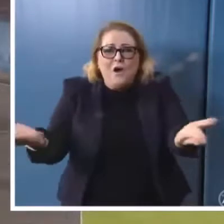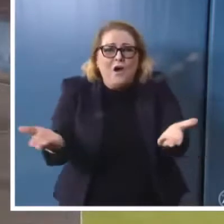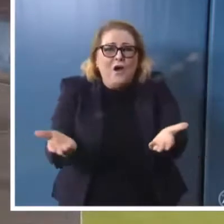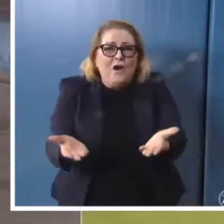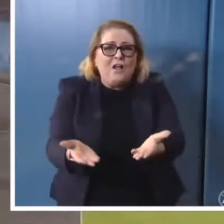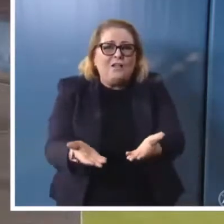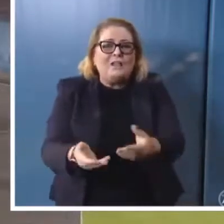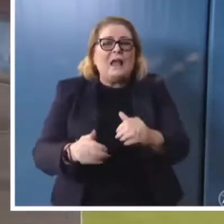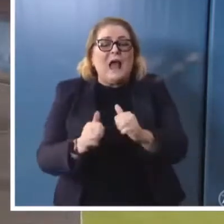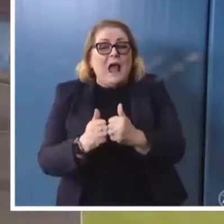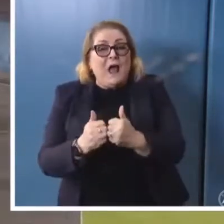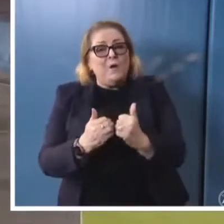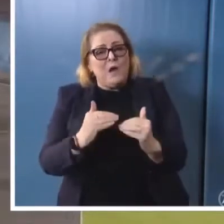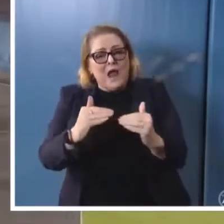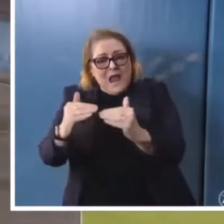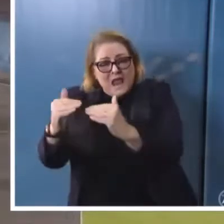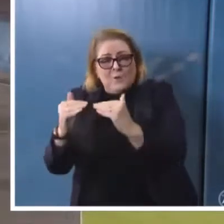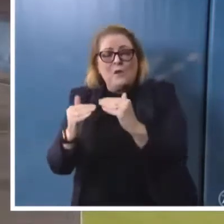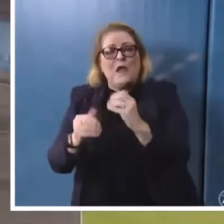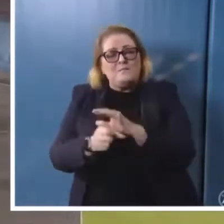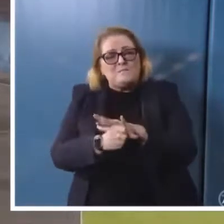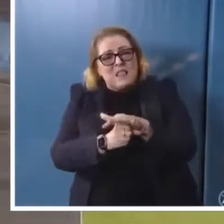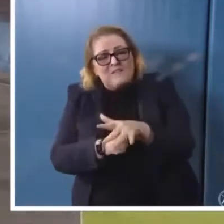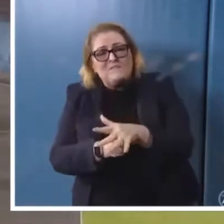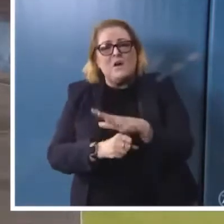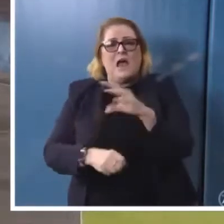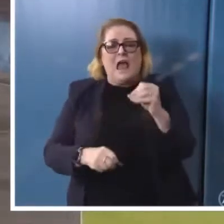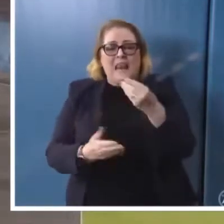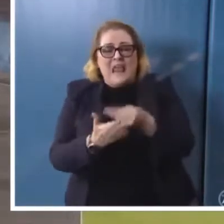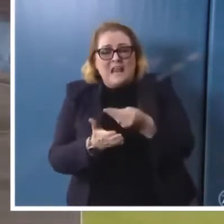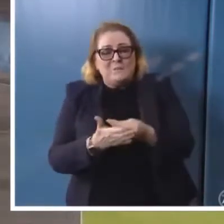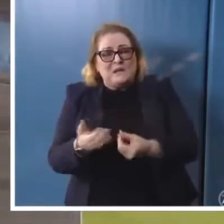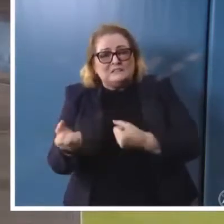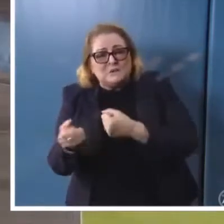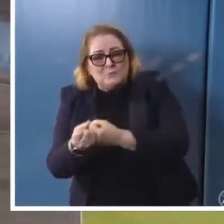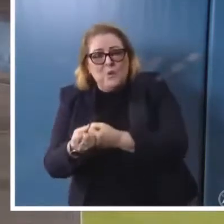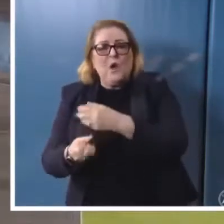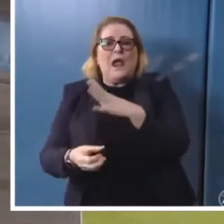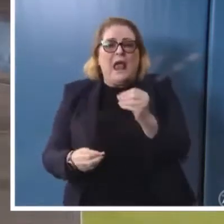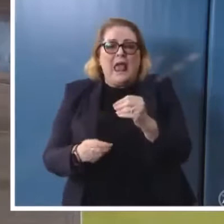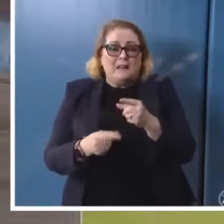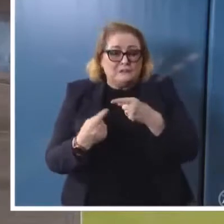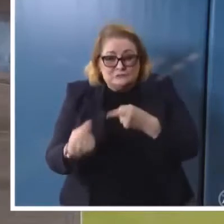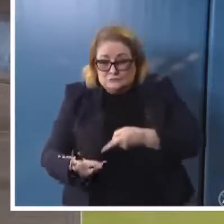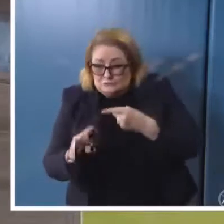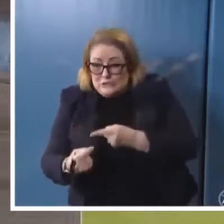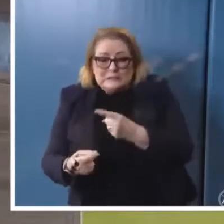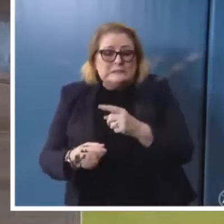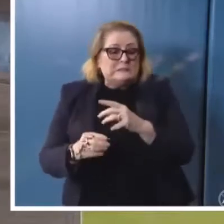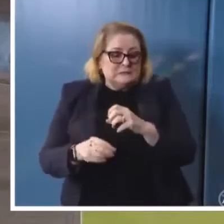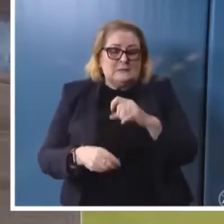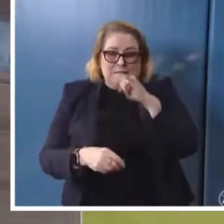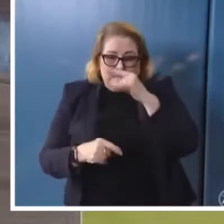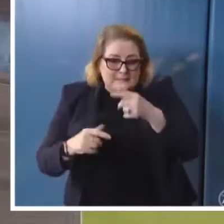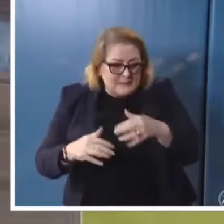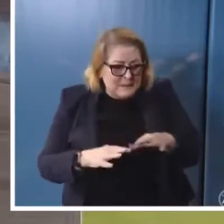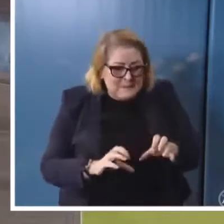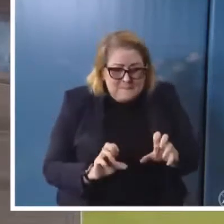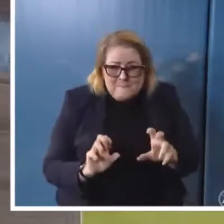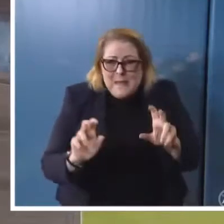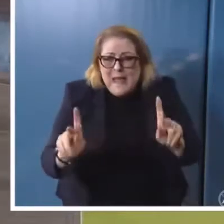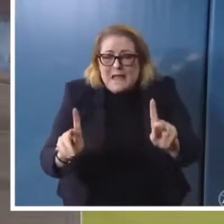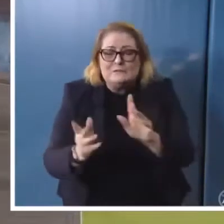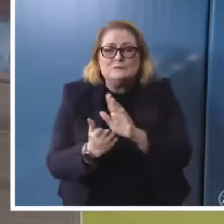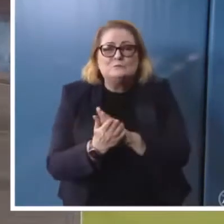Well, equitable and plentiful vaccines, economic support for those who struggle the most, and getting our kids safely back into schools as